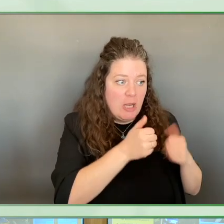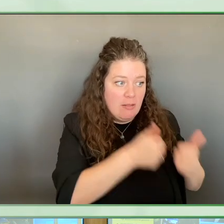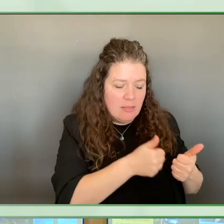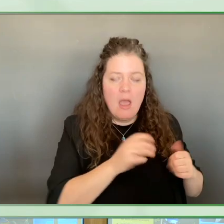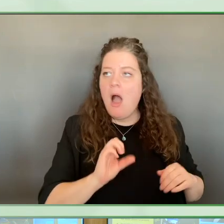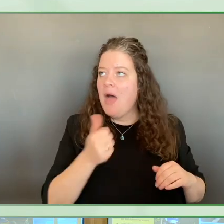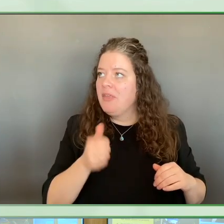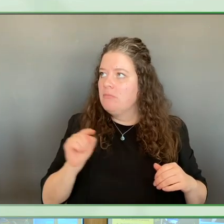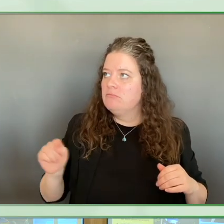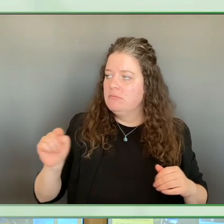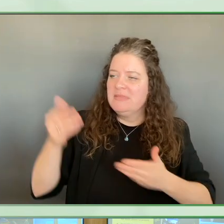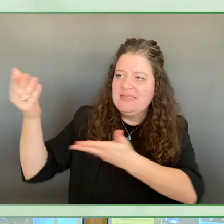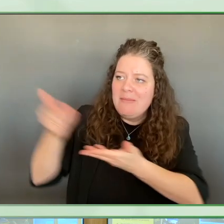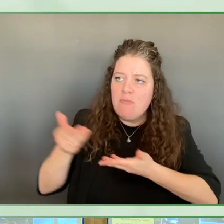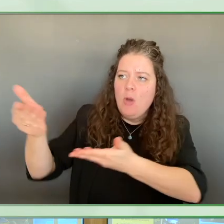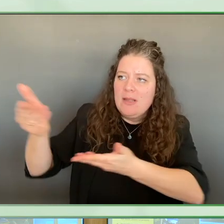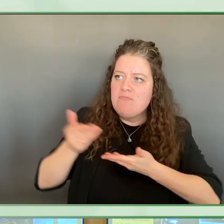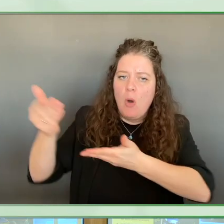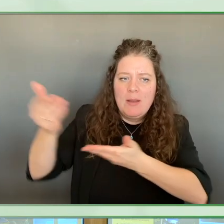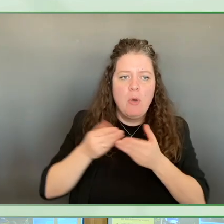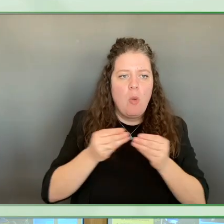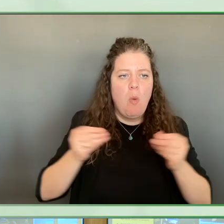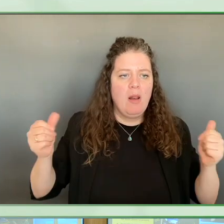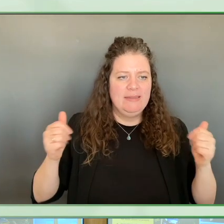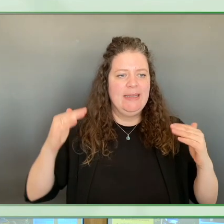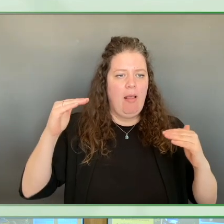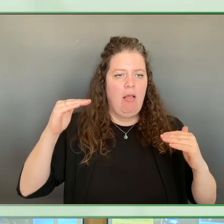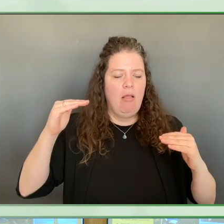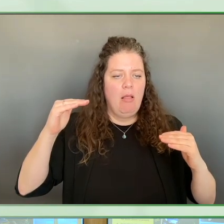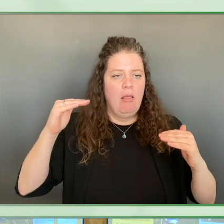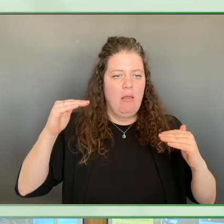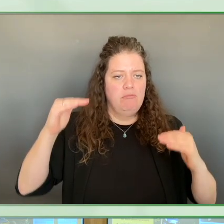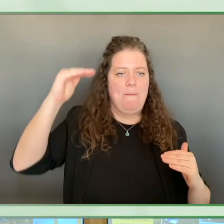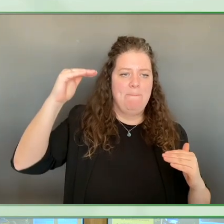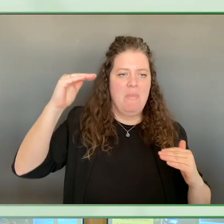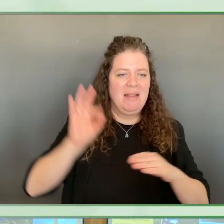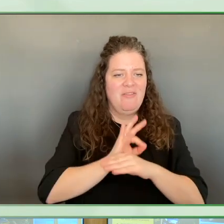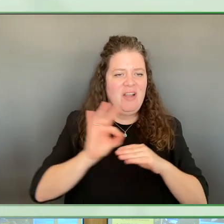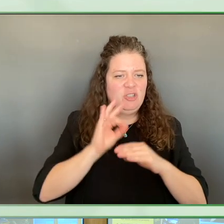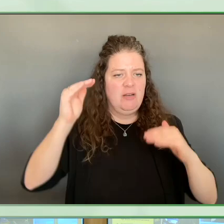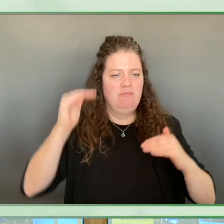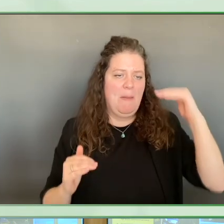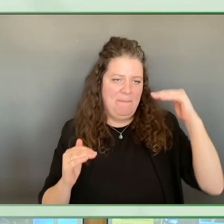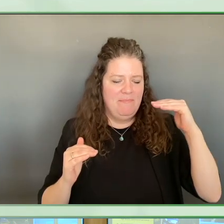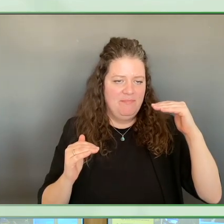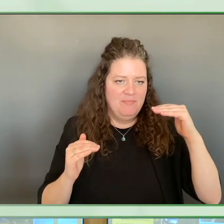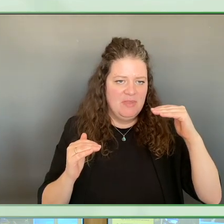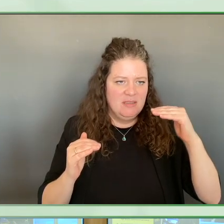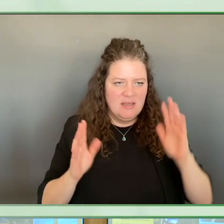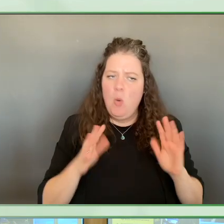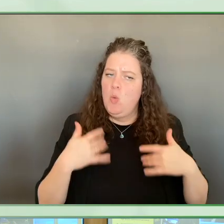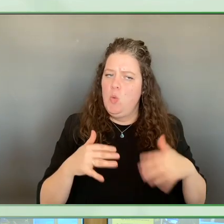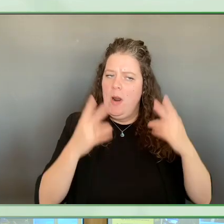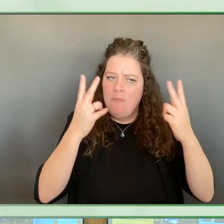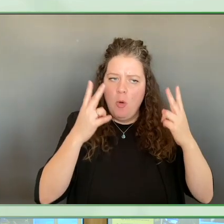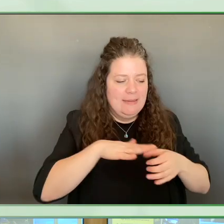products that might be inferior but have a greater finishing. So it's good that they have this, but also, given